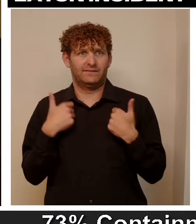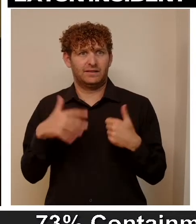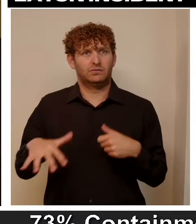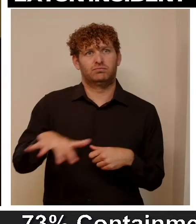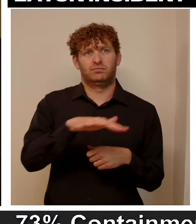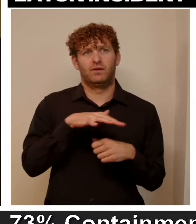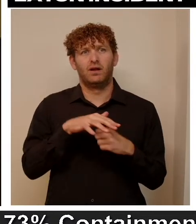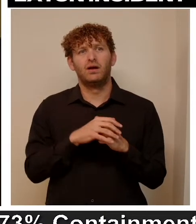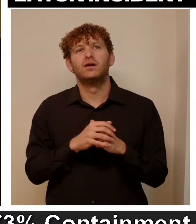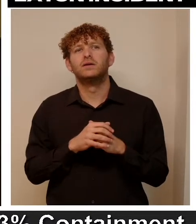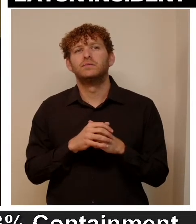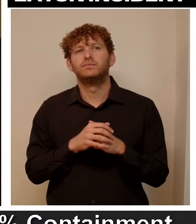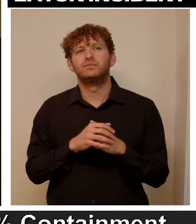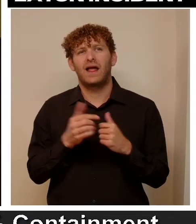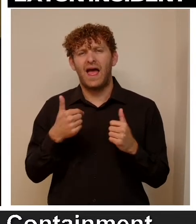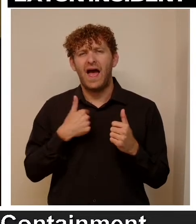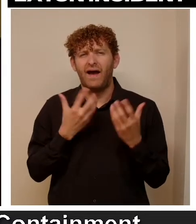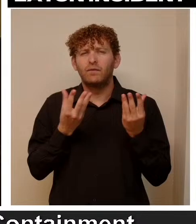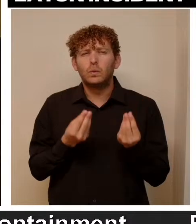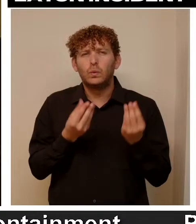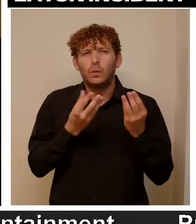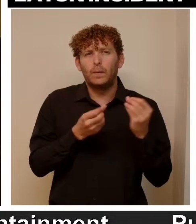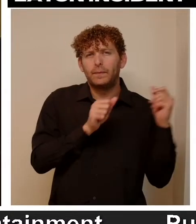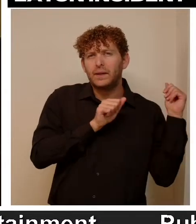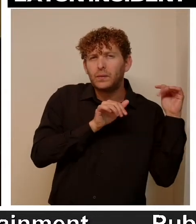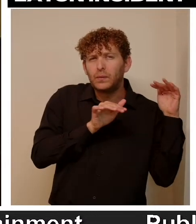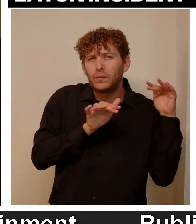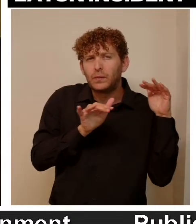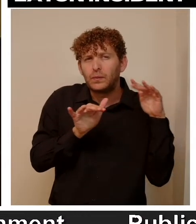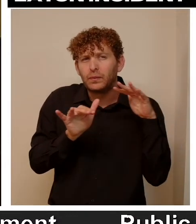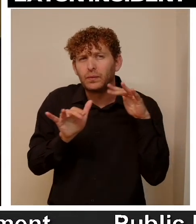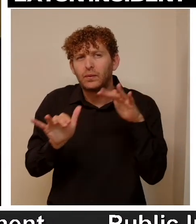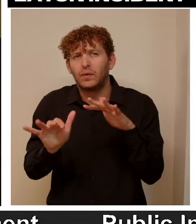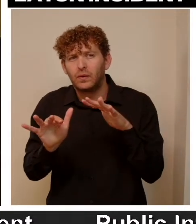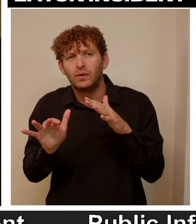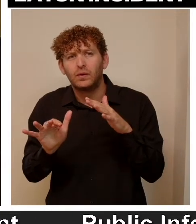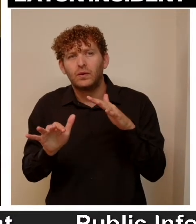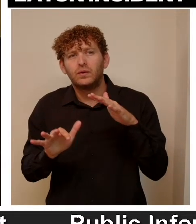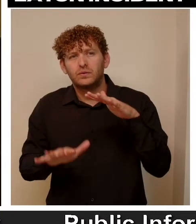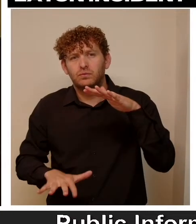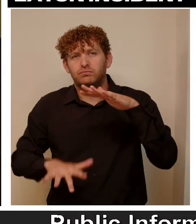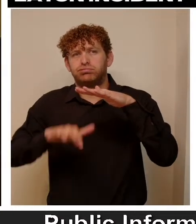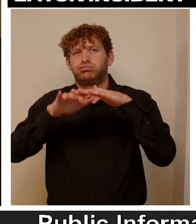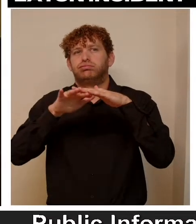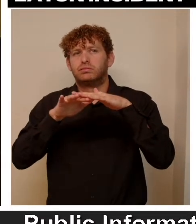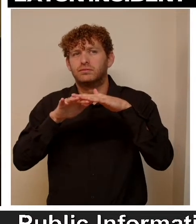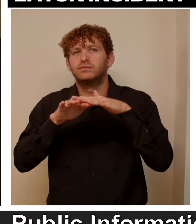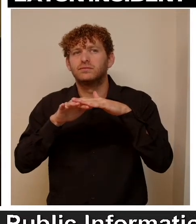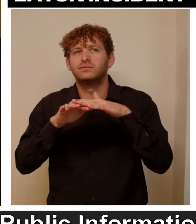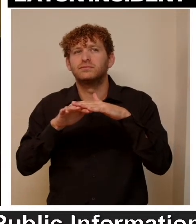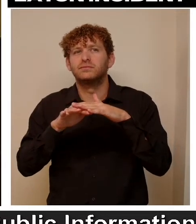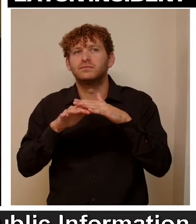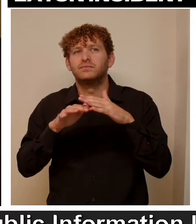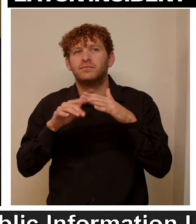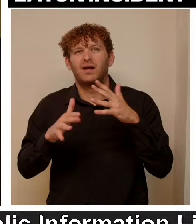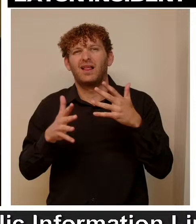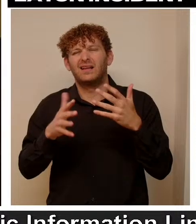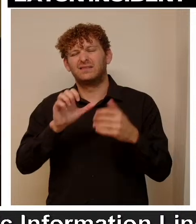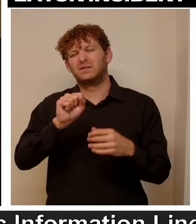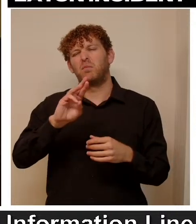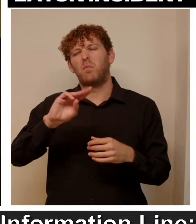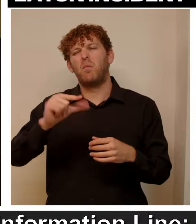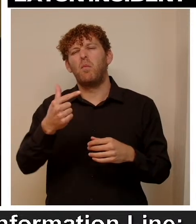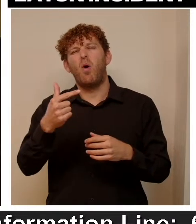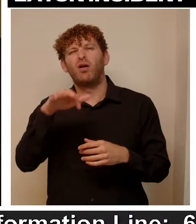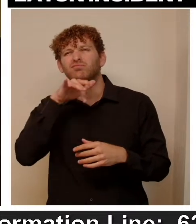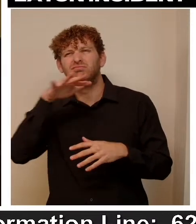mass that's kind of keeping all of these human-caused emissions stuck into our valley and low-lying regions. You can